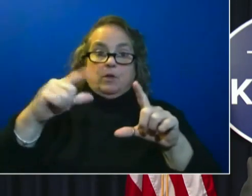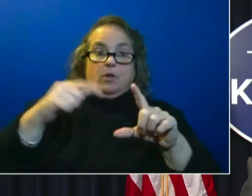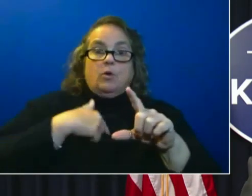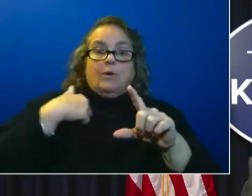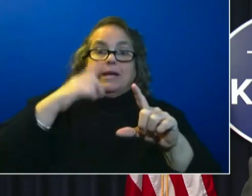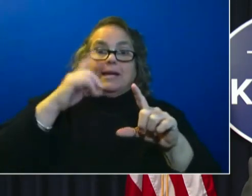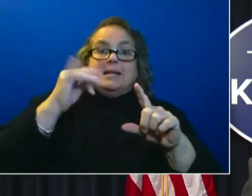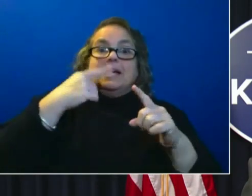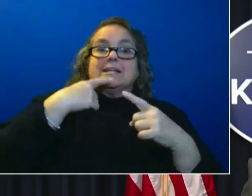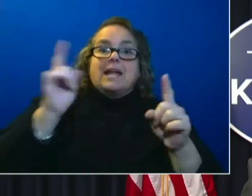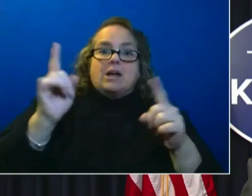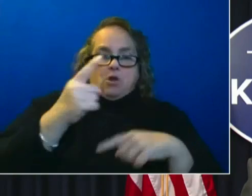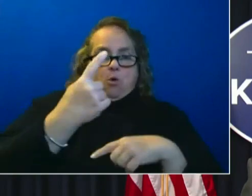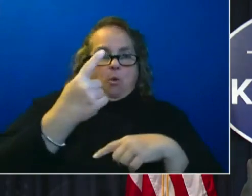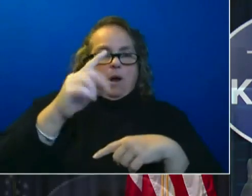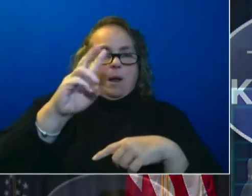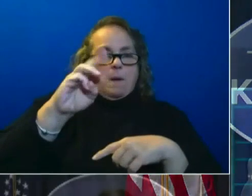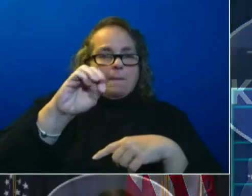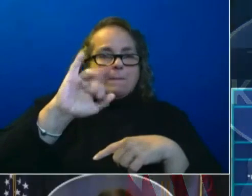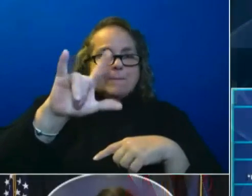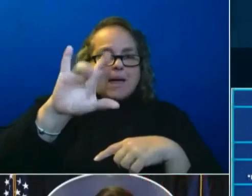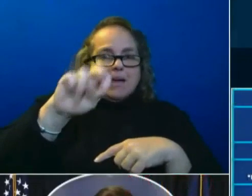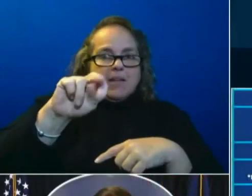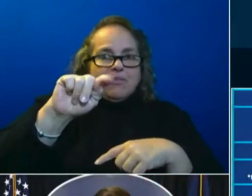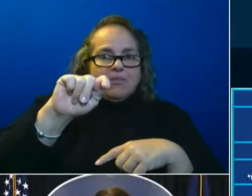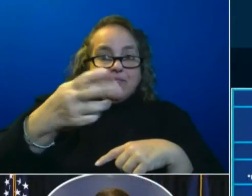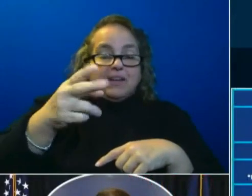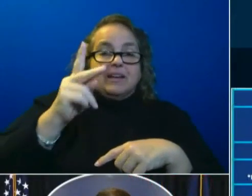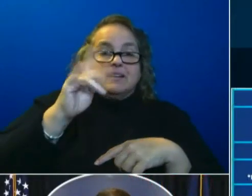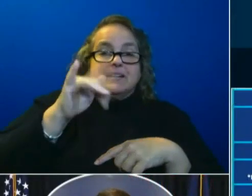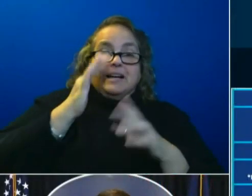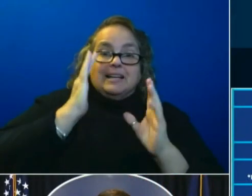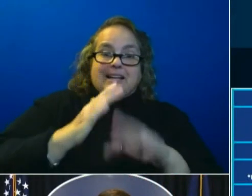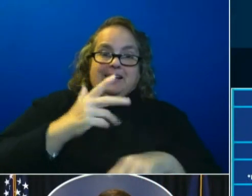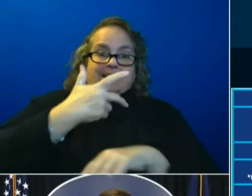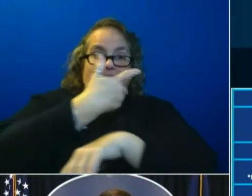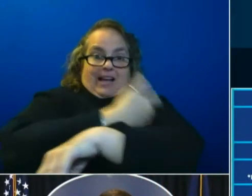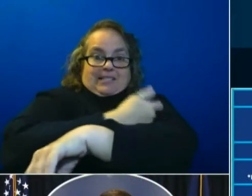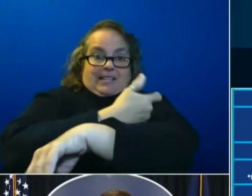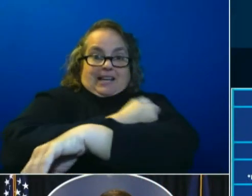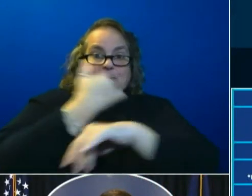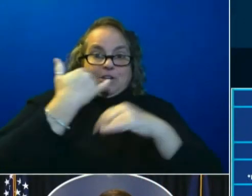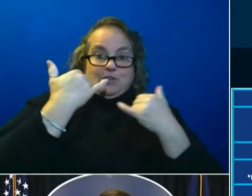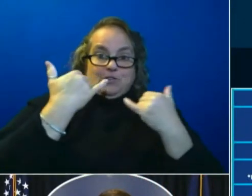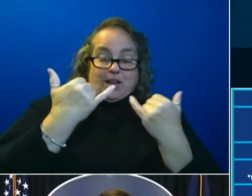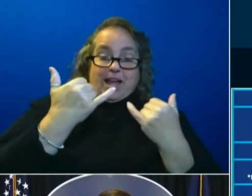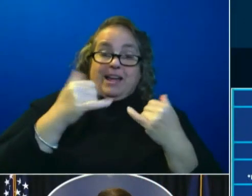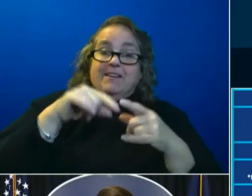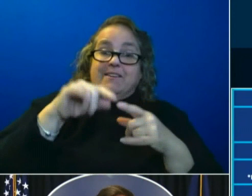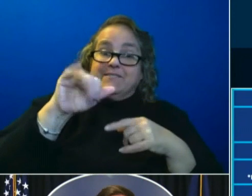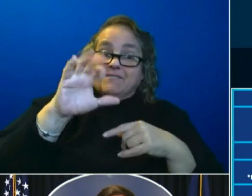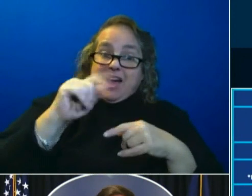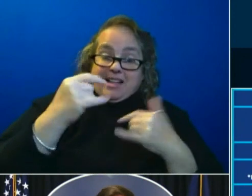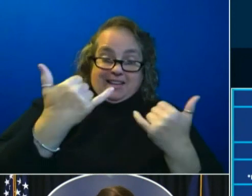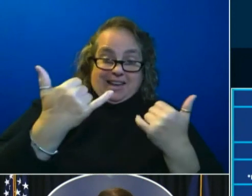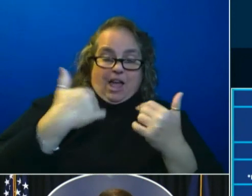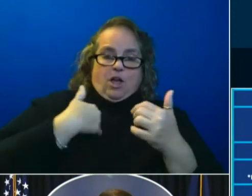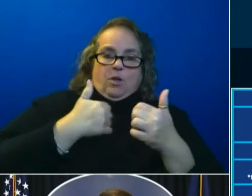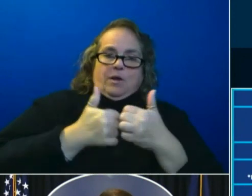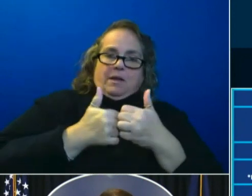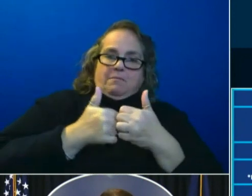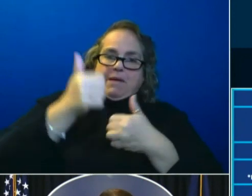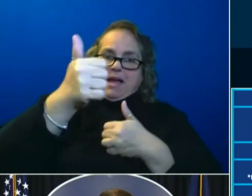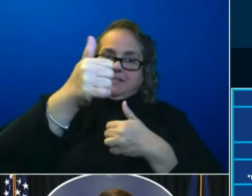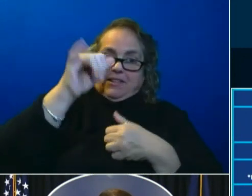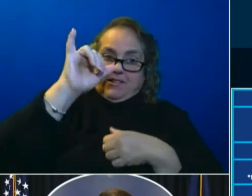millionth Kentuckian vaccinated today. In fact, we have gone further than that. As of the report that comes out each